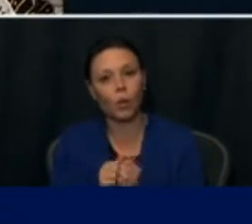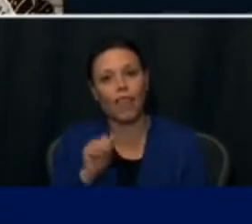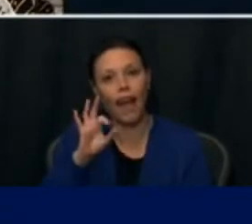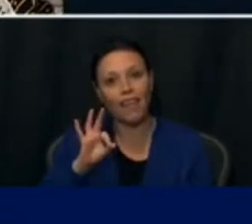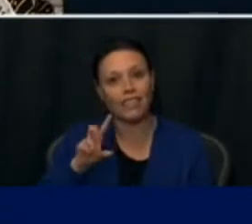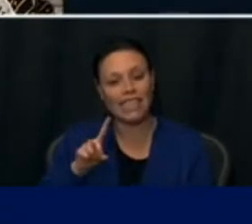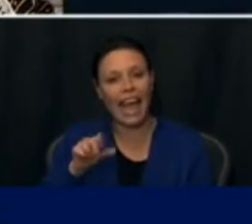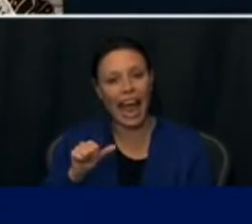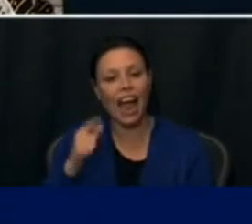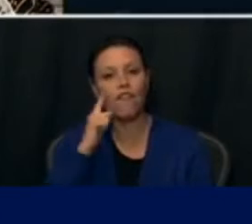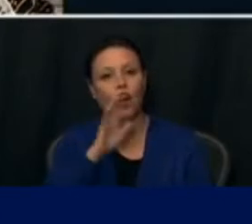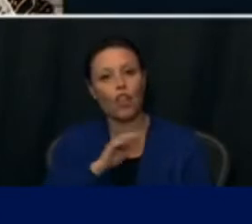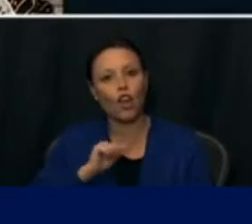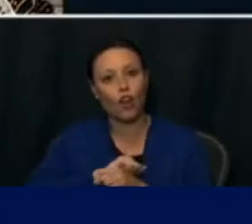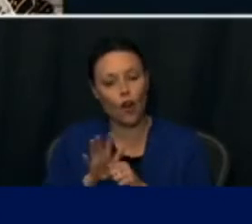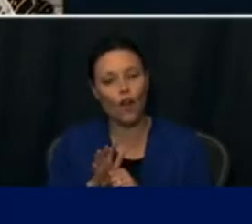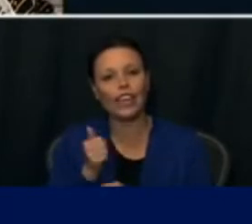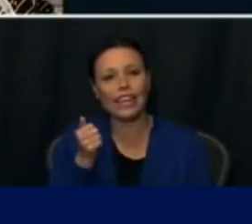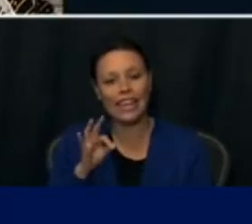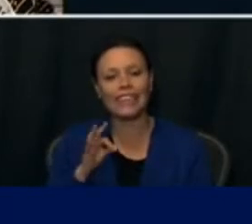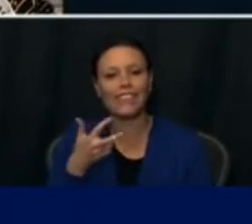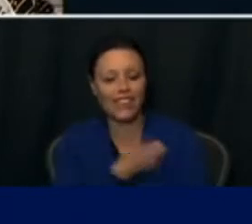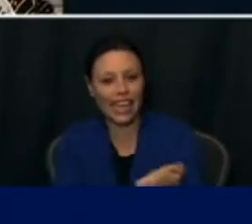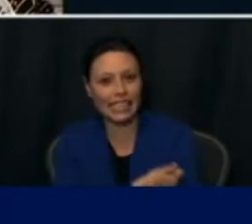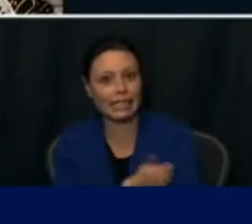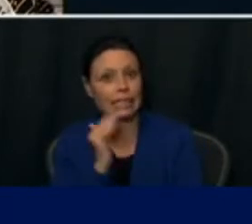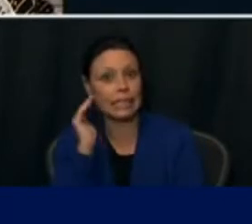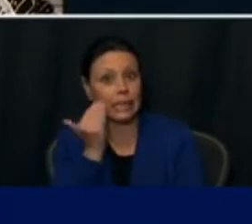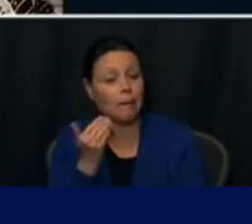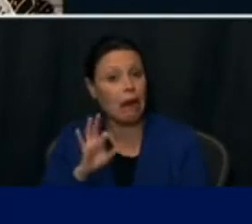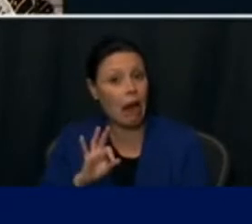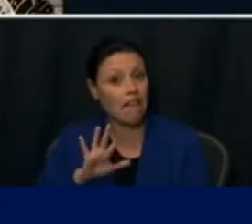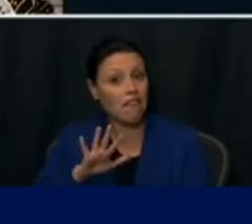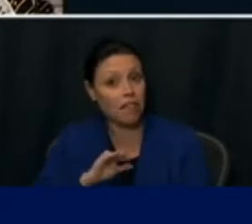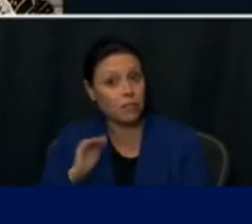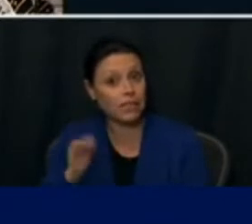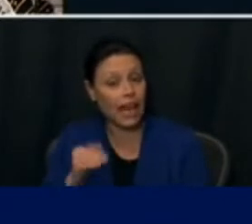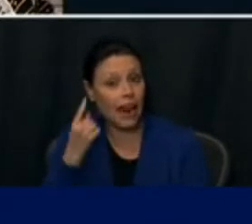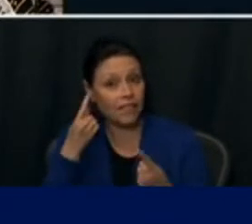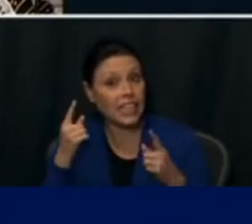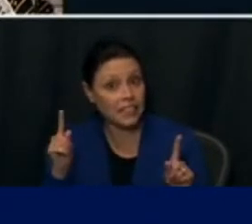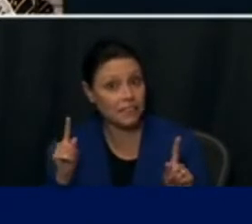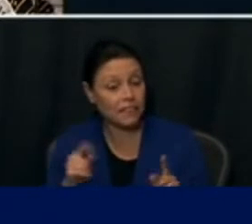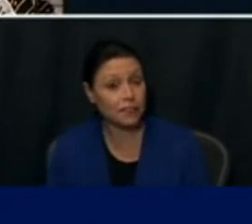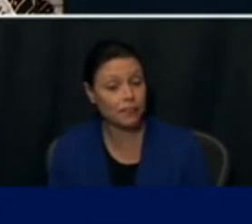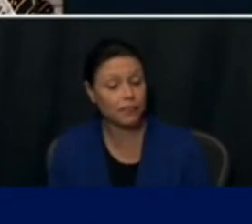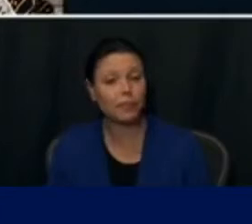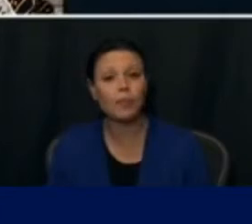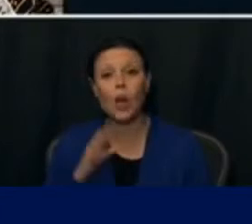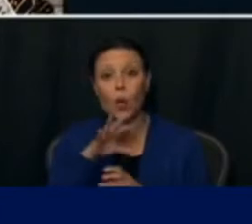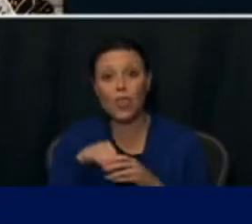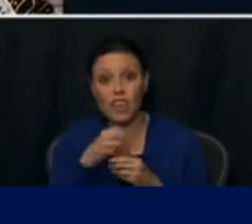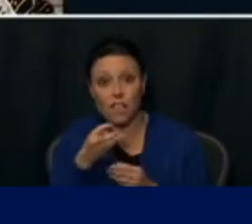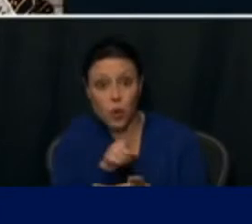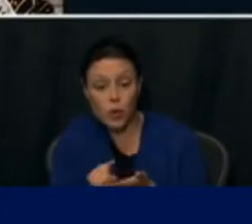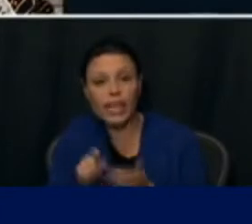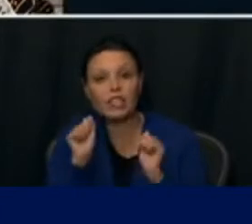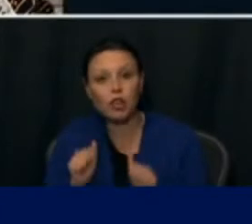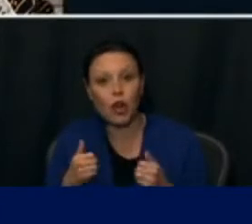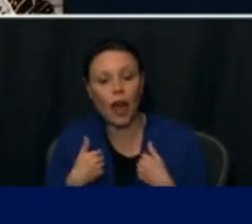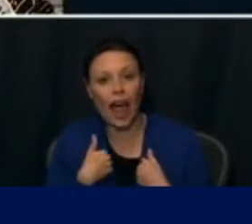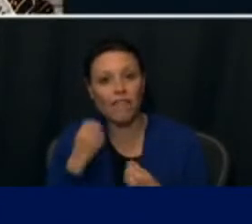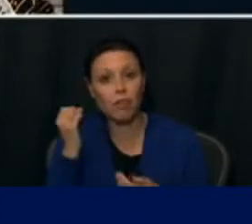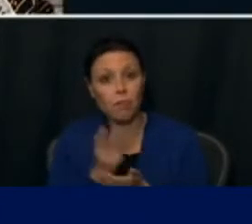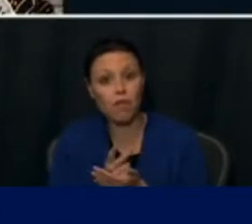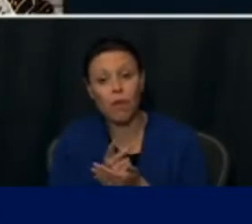FDA for their covid-19 vaccine that appears to be 95% effective within weeks we could have a decision